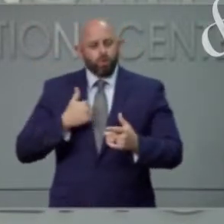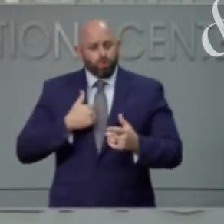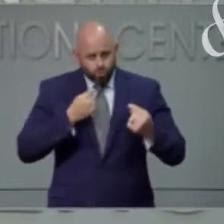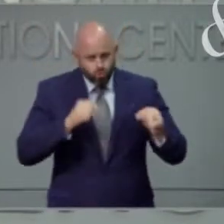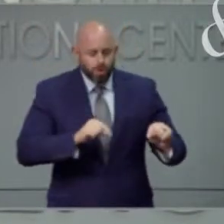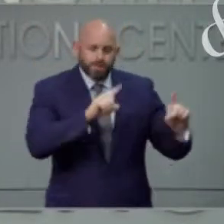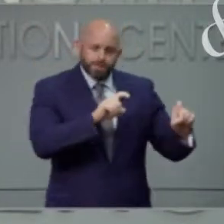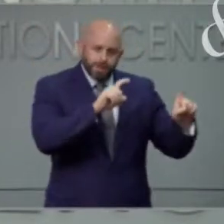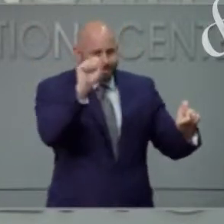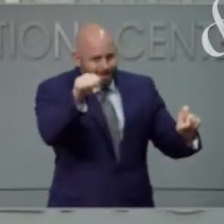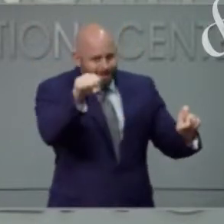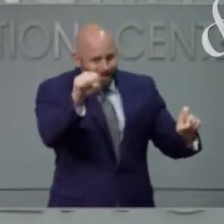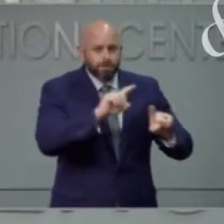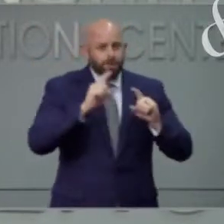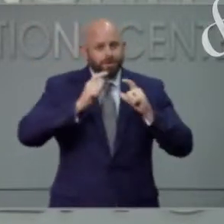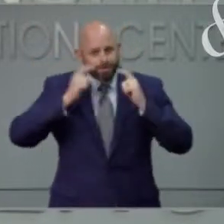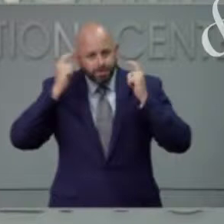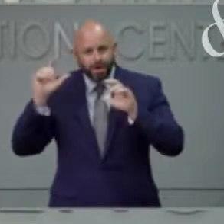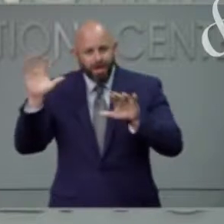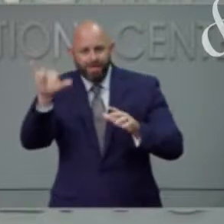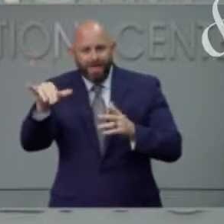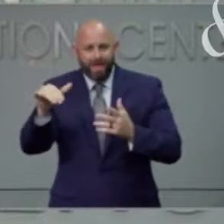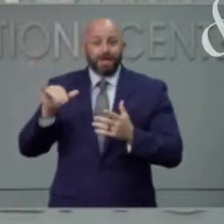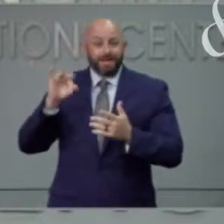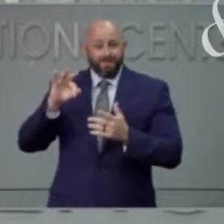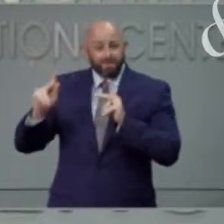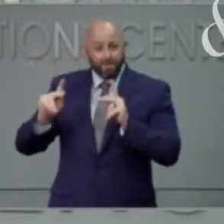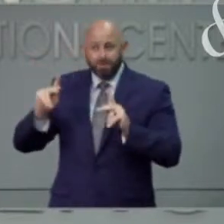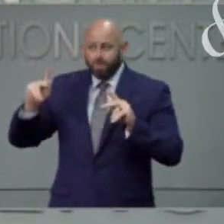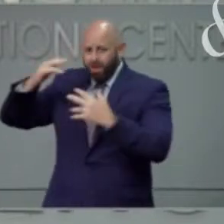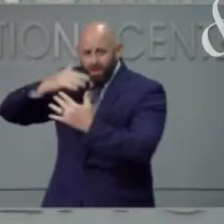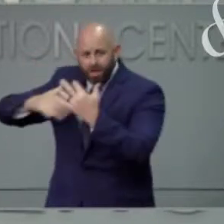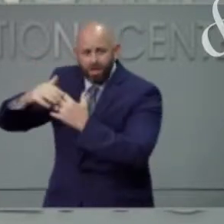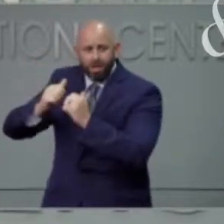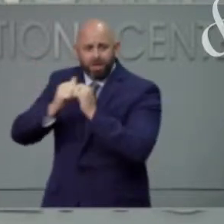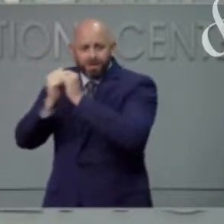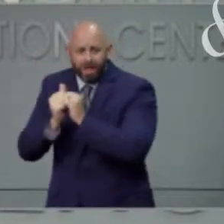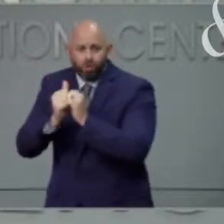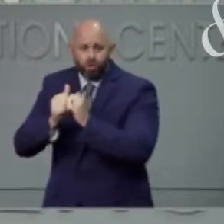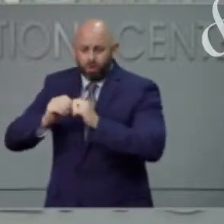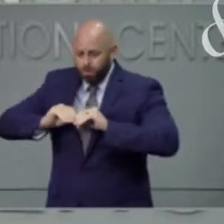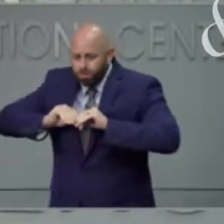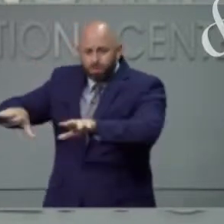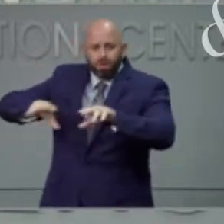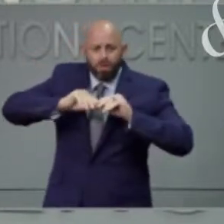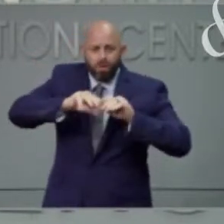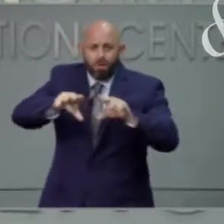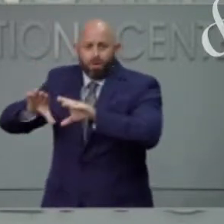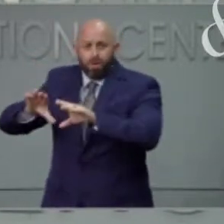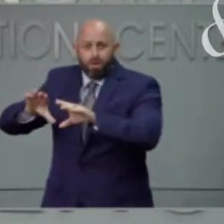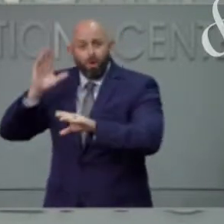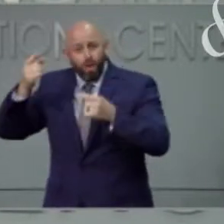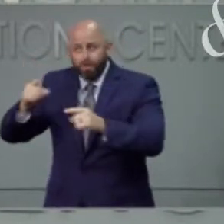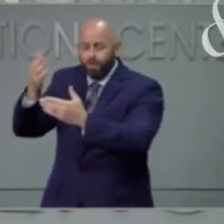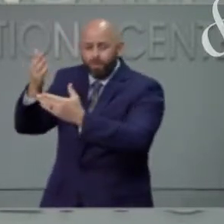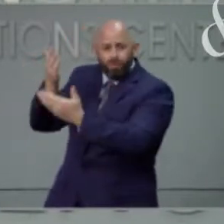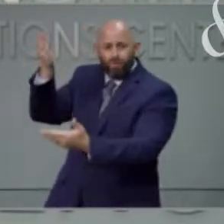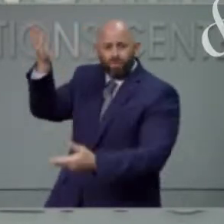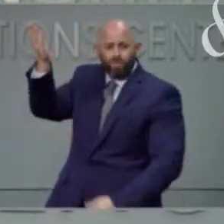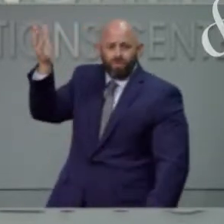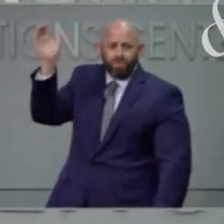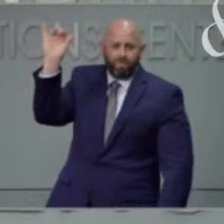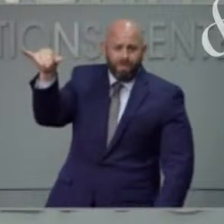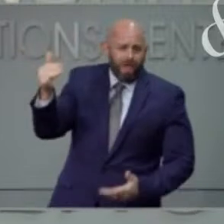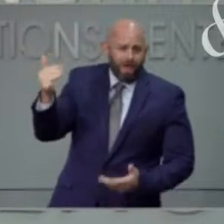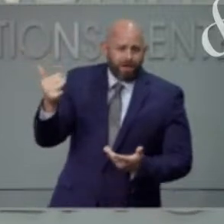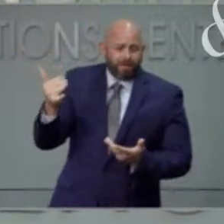to have those larger gatherings with people so close together and most people not wearing masks. So